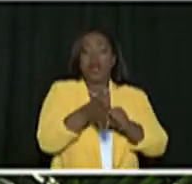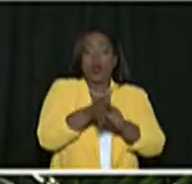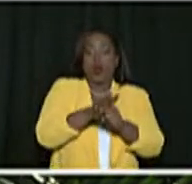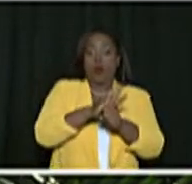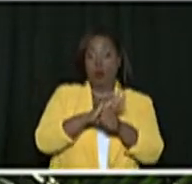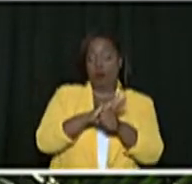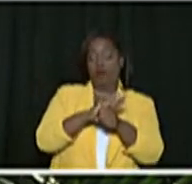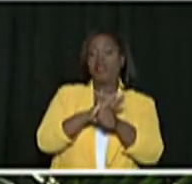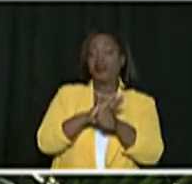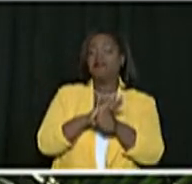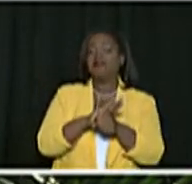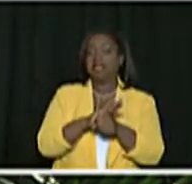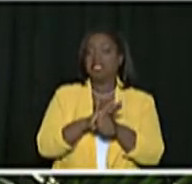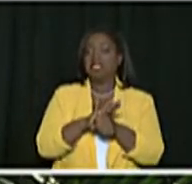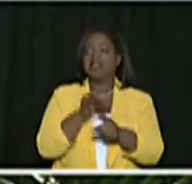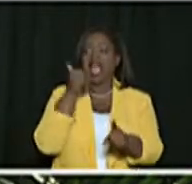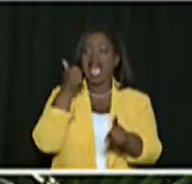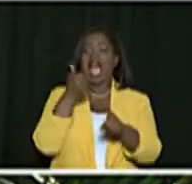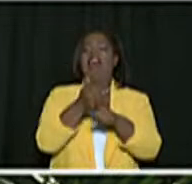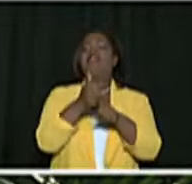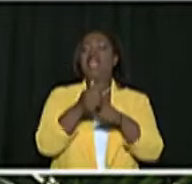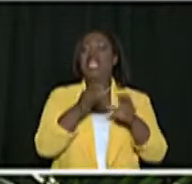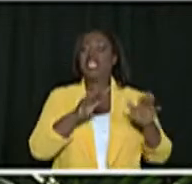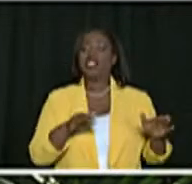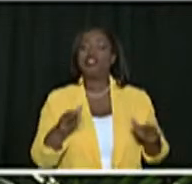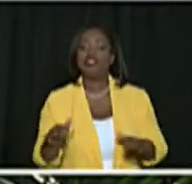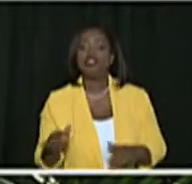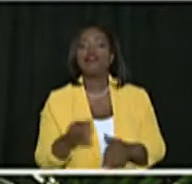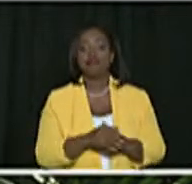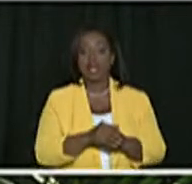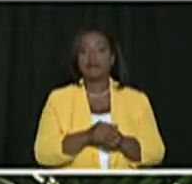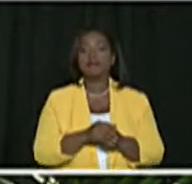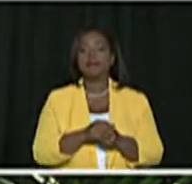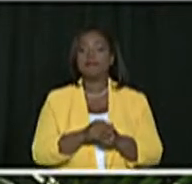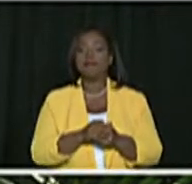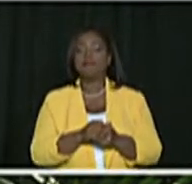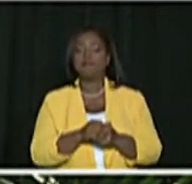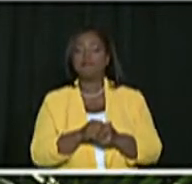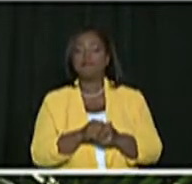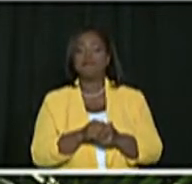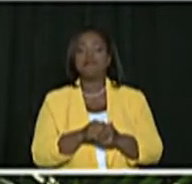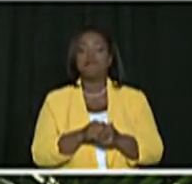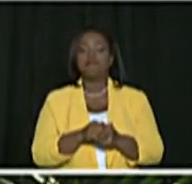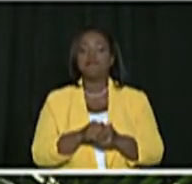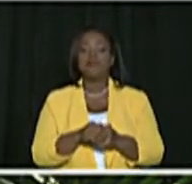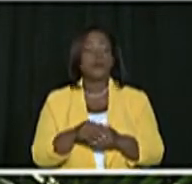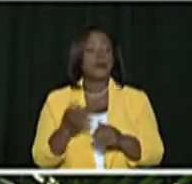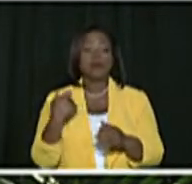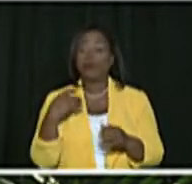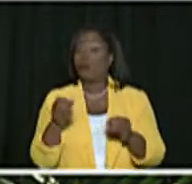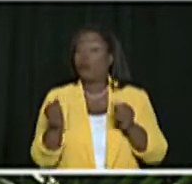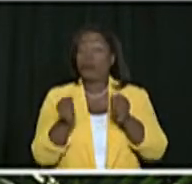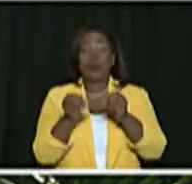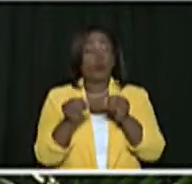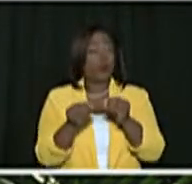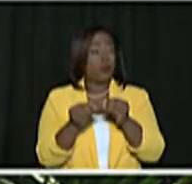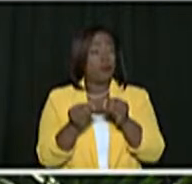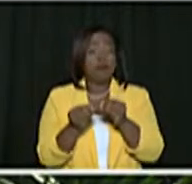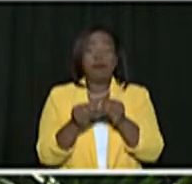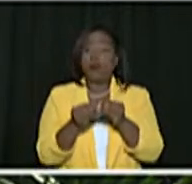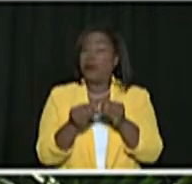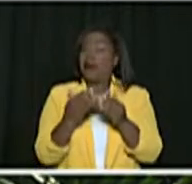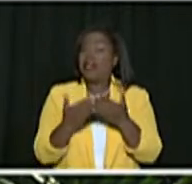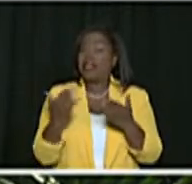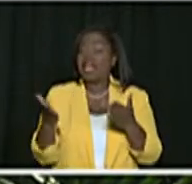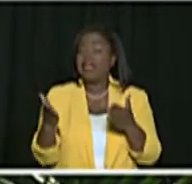psychosocial impact of the coronavirus, in addition to everything else that our children have to face every single day, it is important that we train